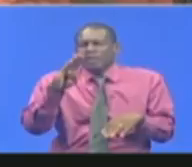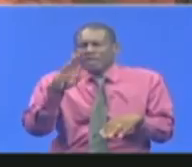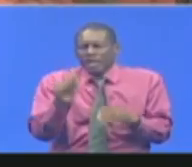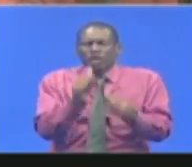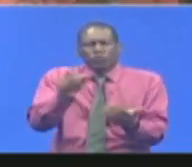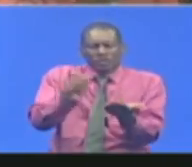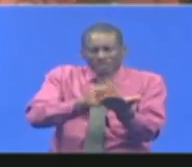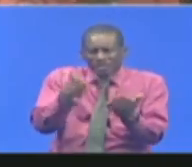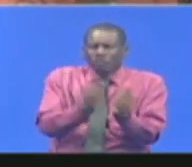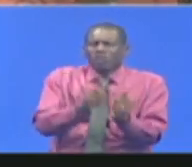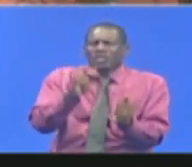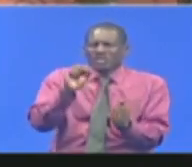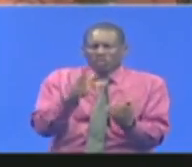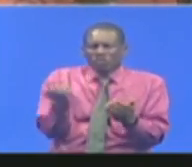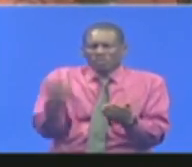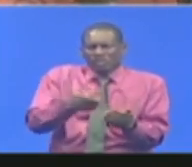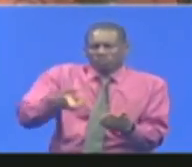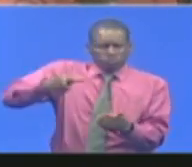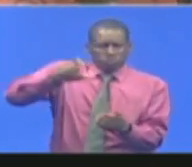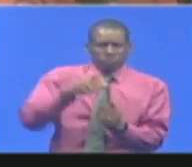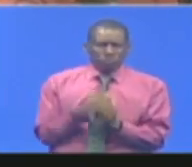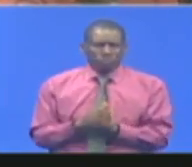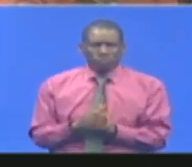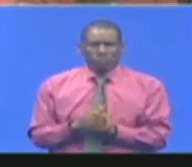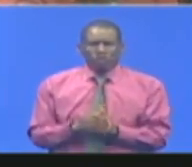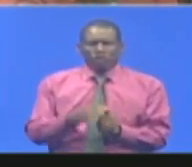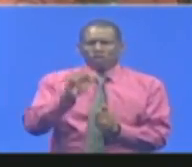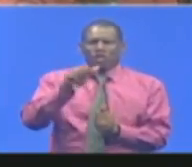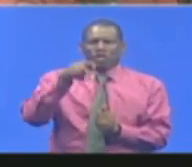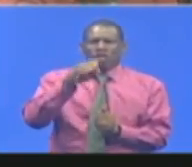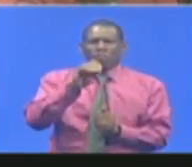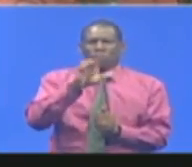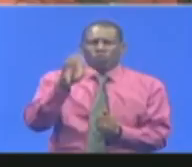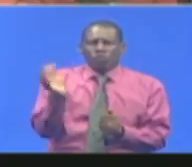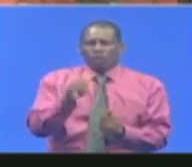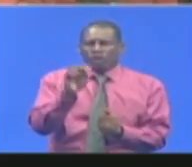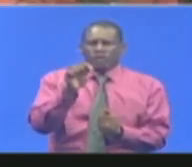with TSC on salary increment. Silas Apollo, NTV.